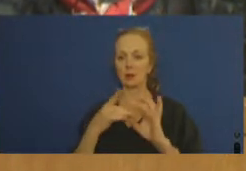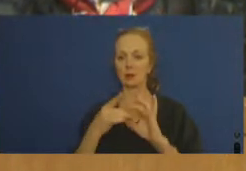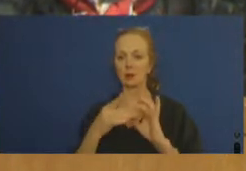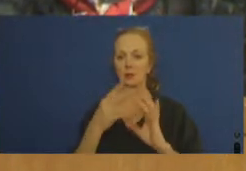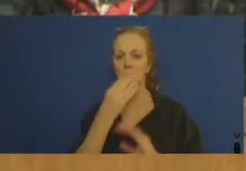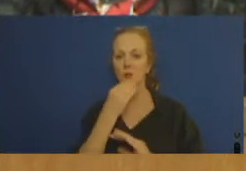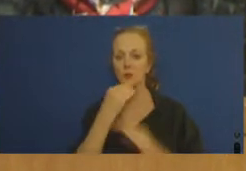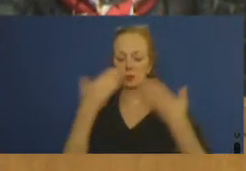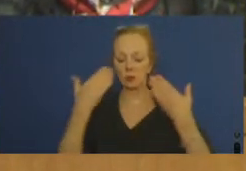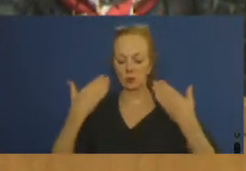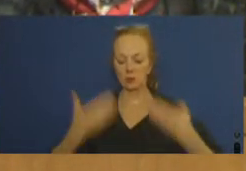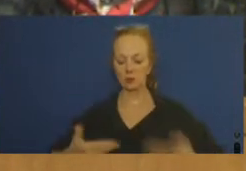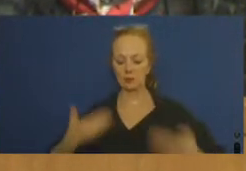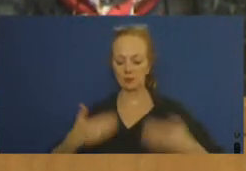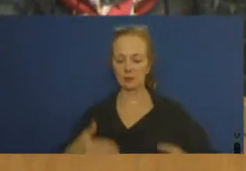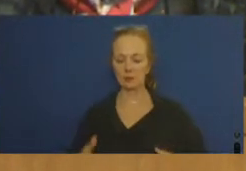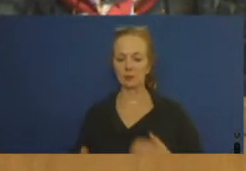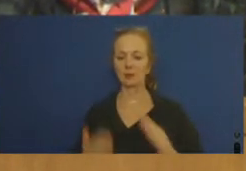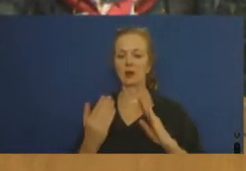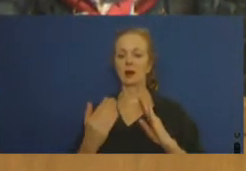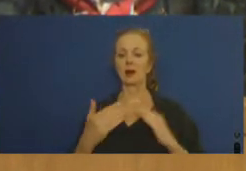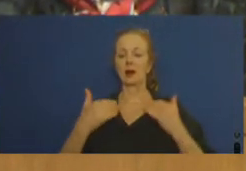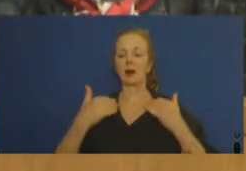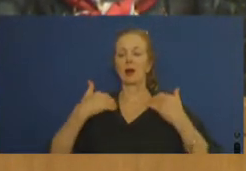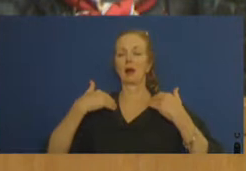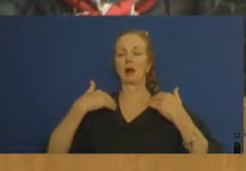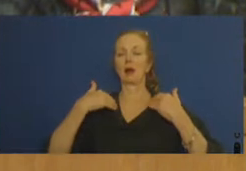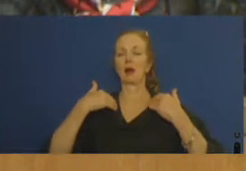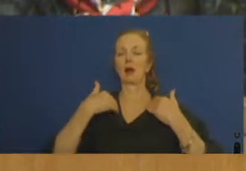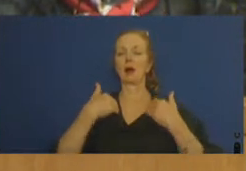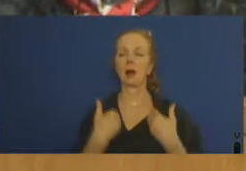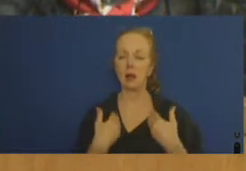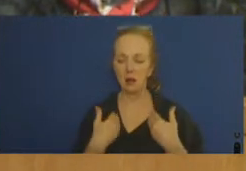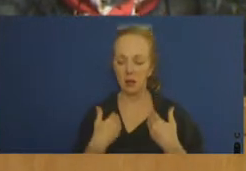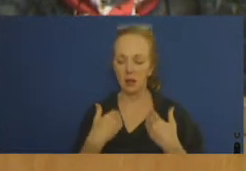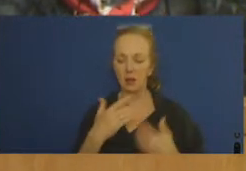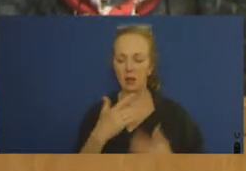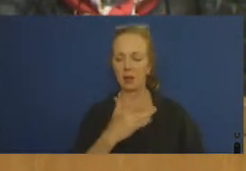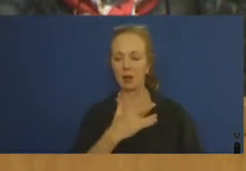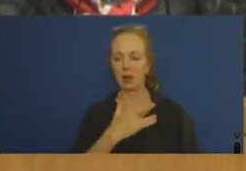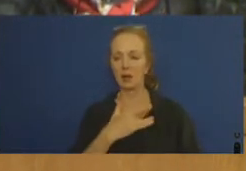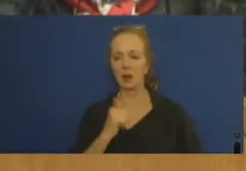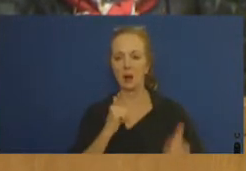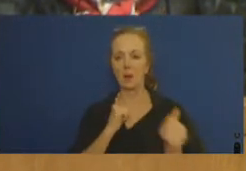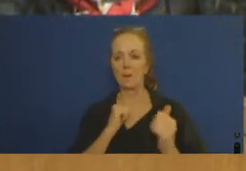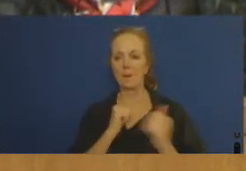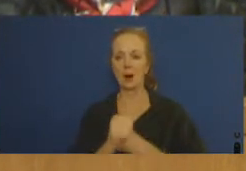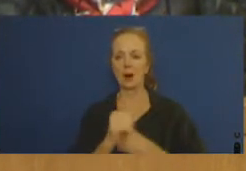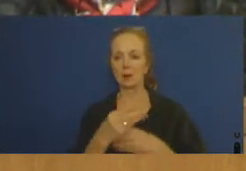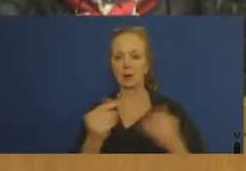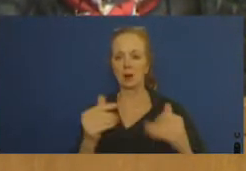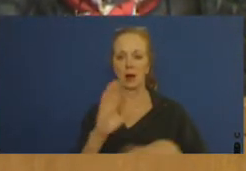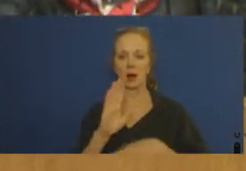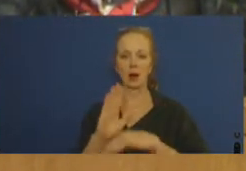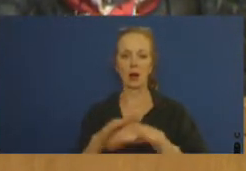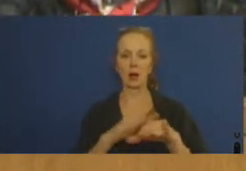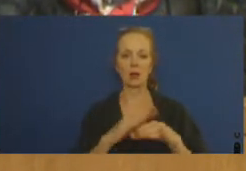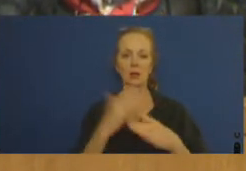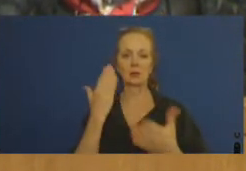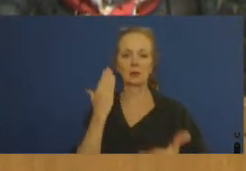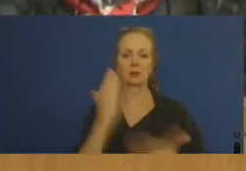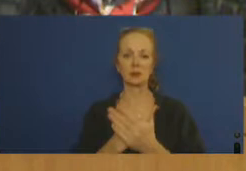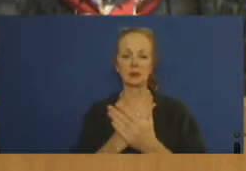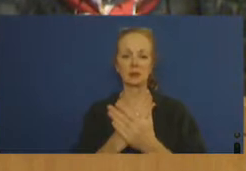I stand before you with a heavy heart, urging you to pass a resolution calling for an immediate ceasefire in